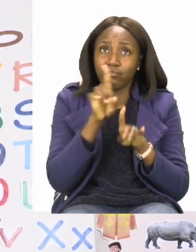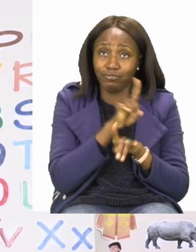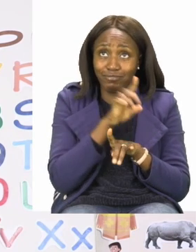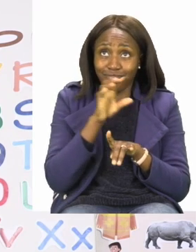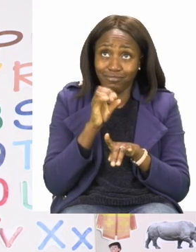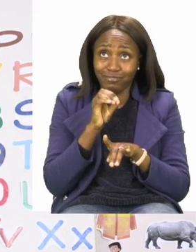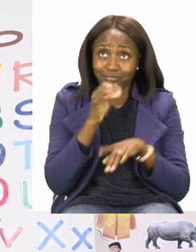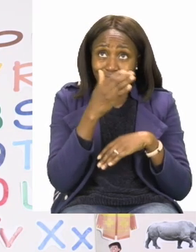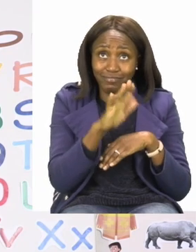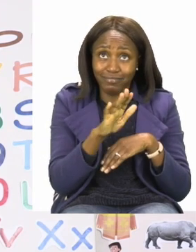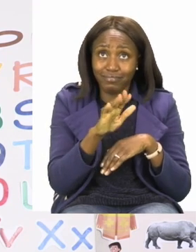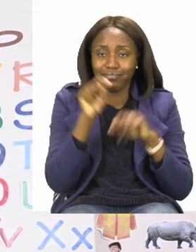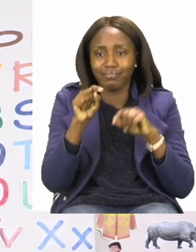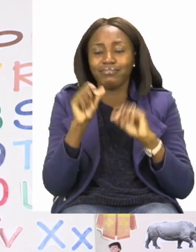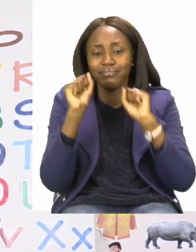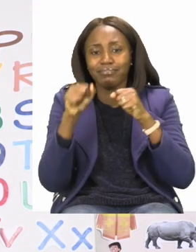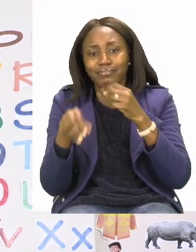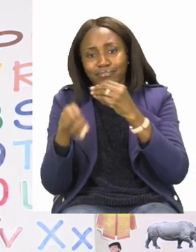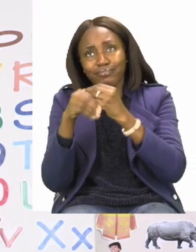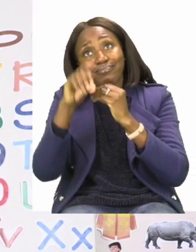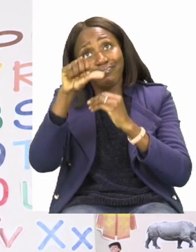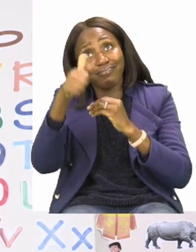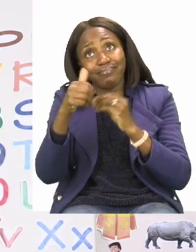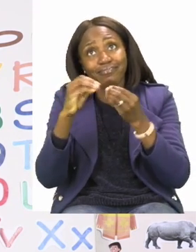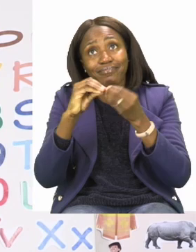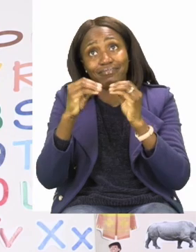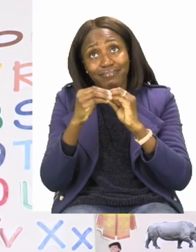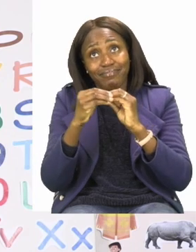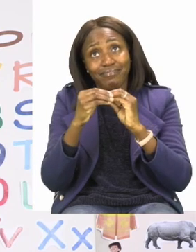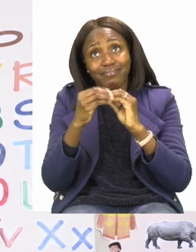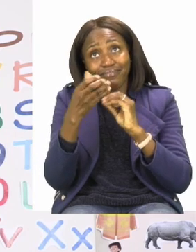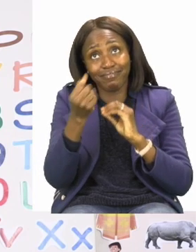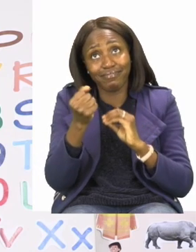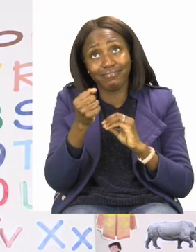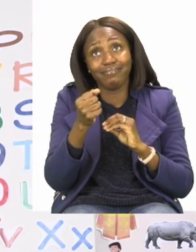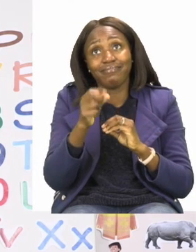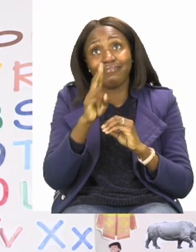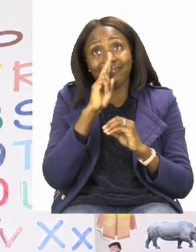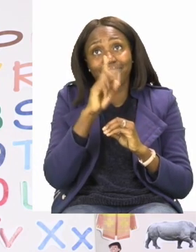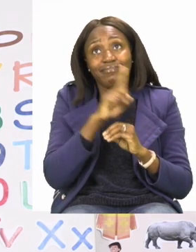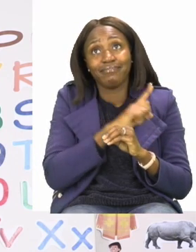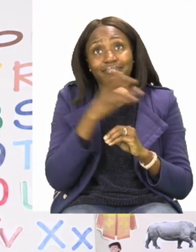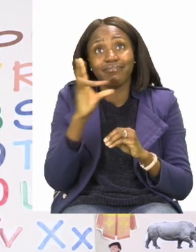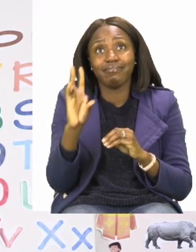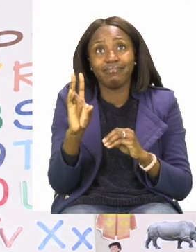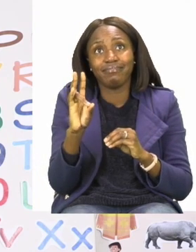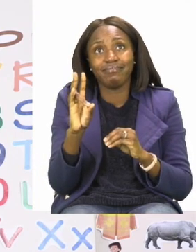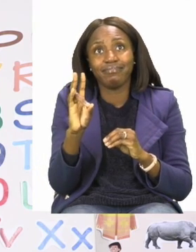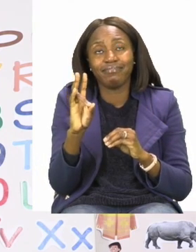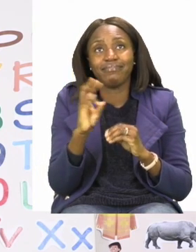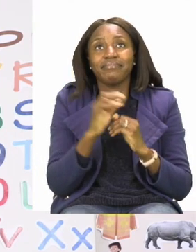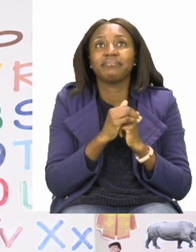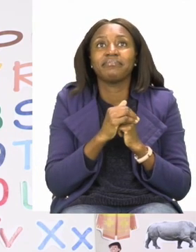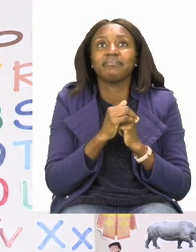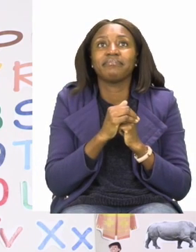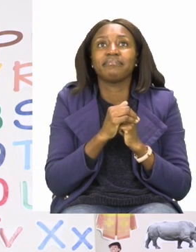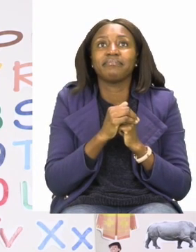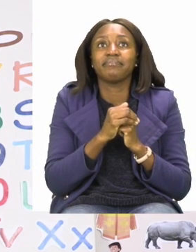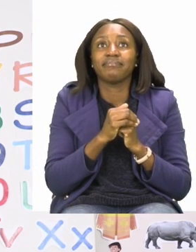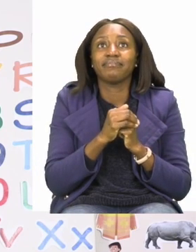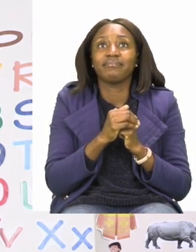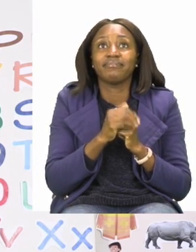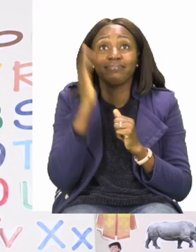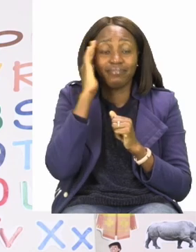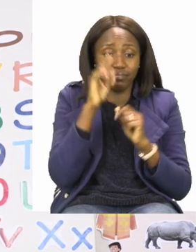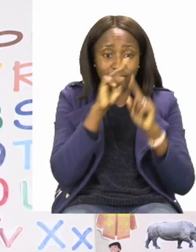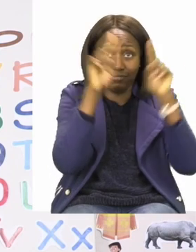complete the other 10 frame to get 17. So we already know that these are 10, but just